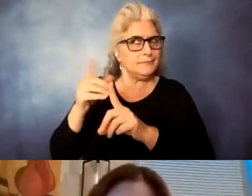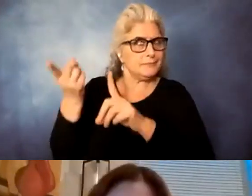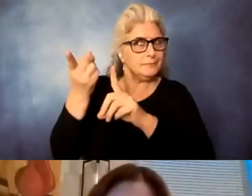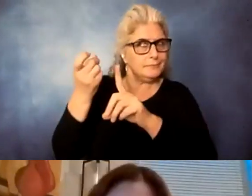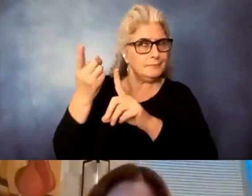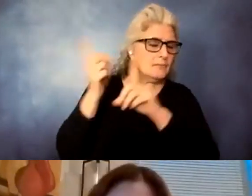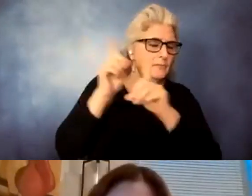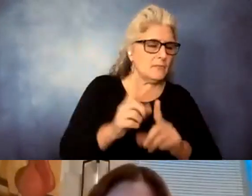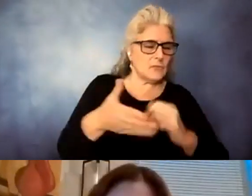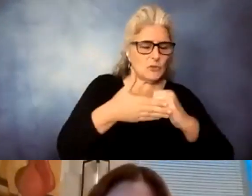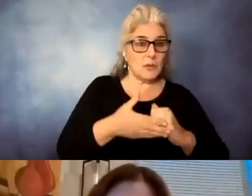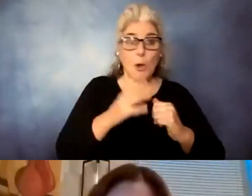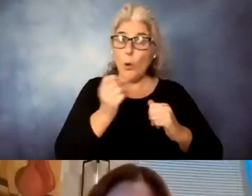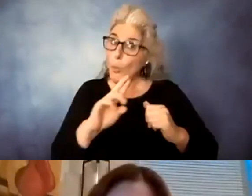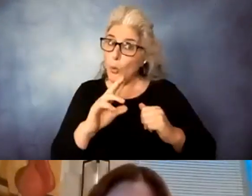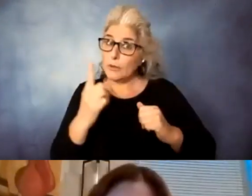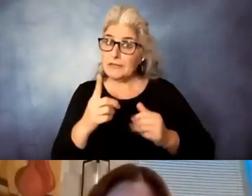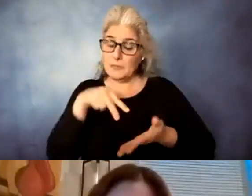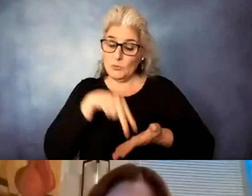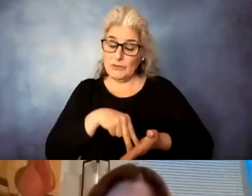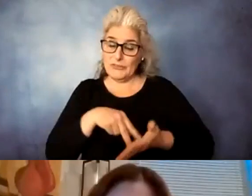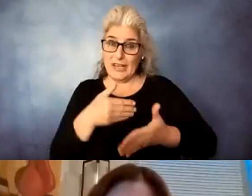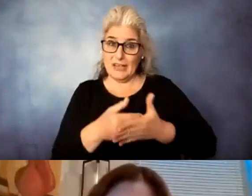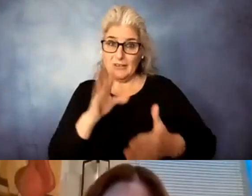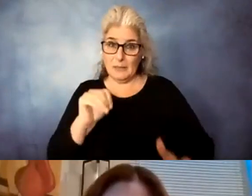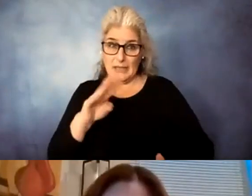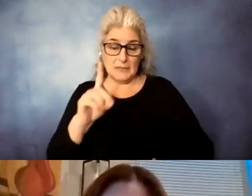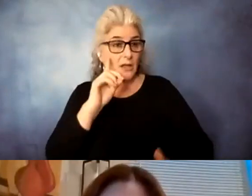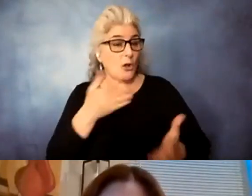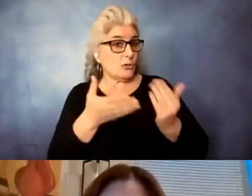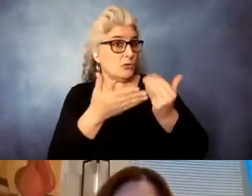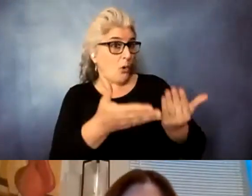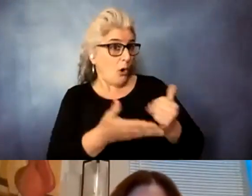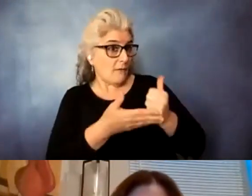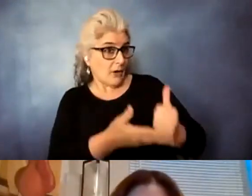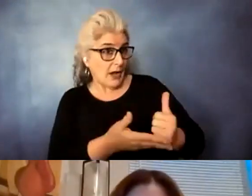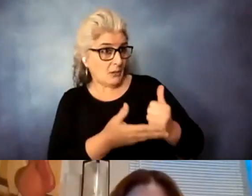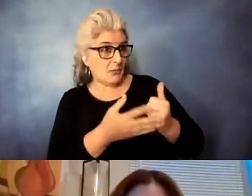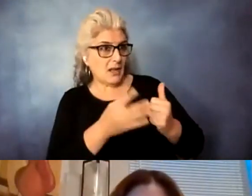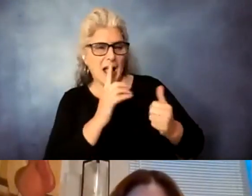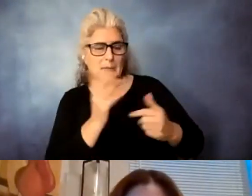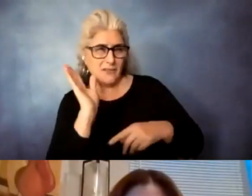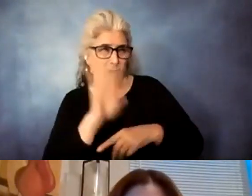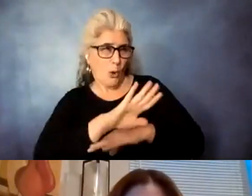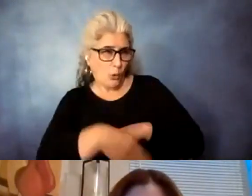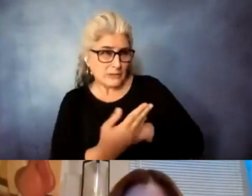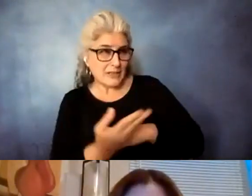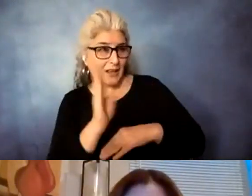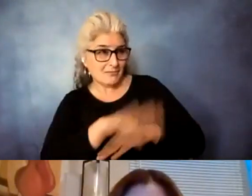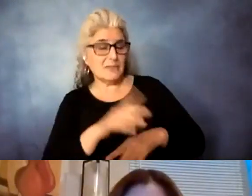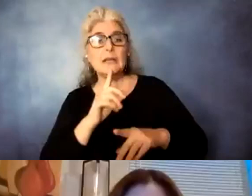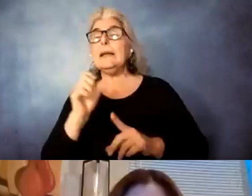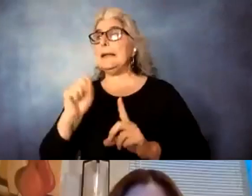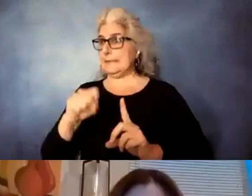there the whole time that will say, do you need assistance? Do you need the entire time? I mean, Yes, there is someone